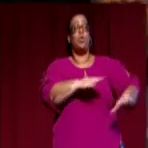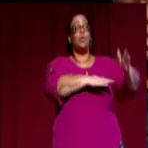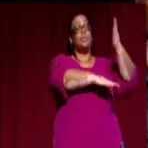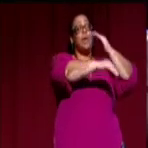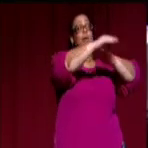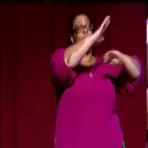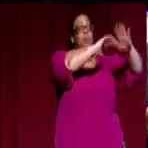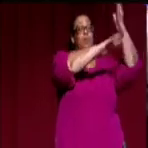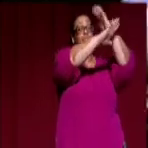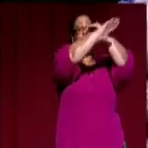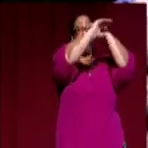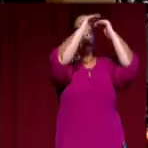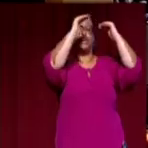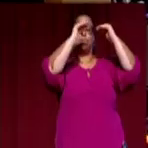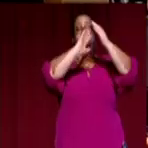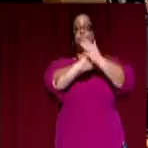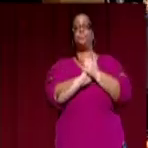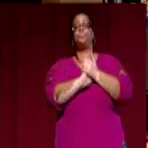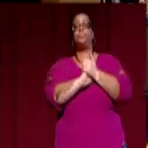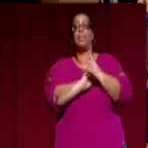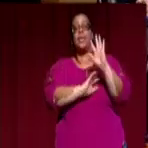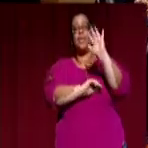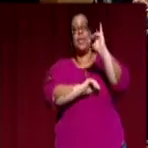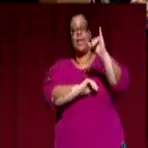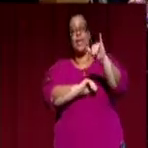The Lord is high above